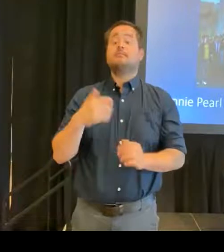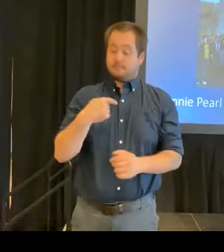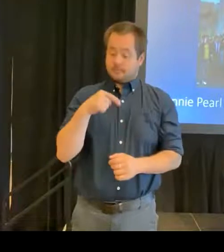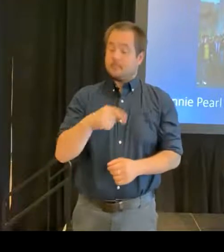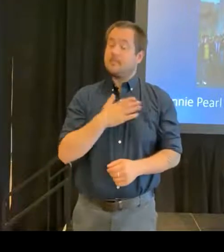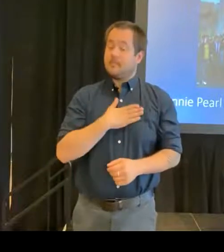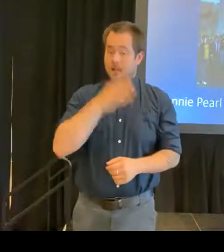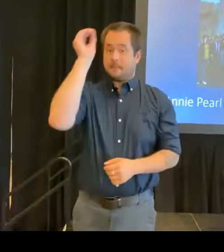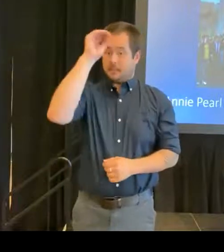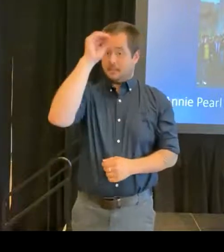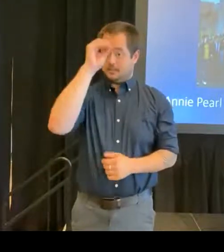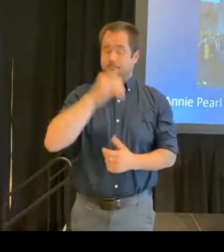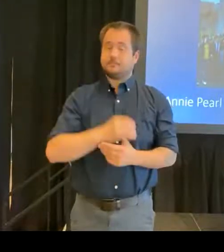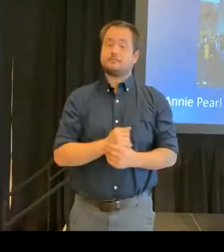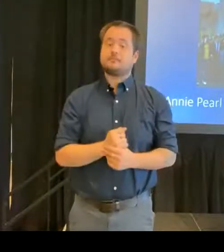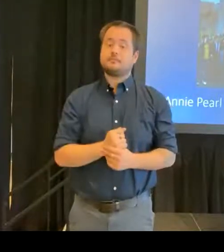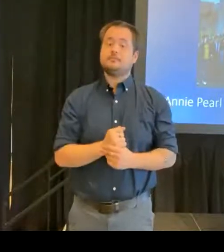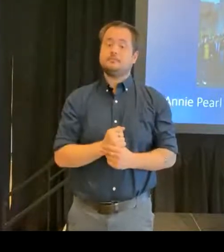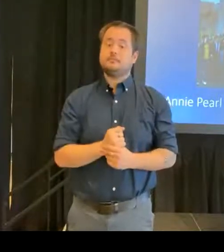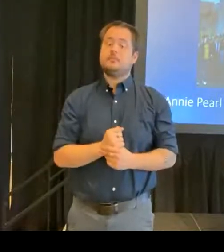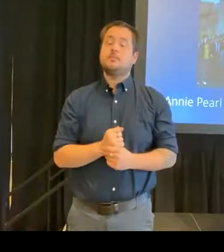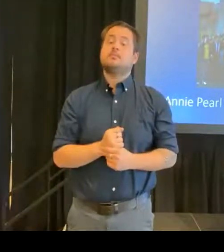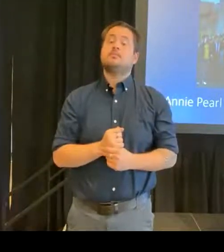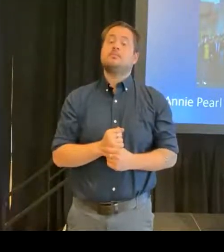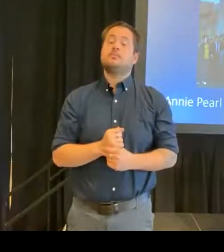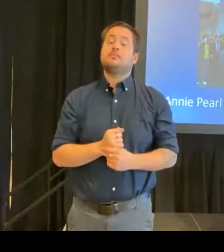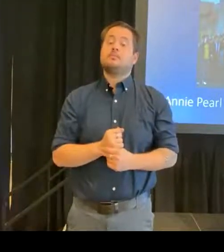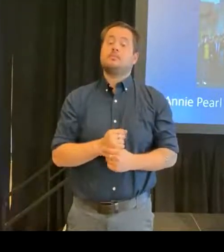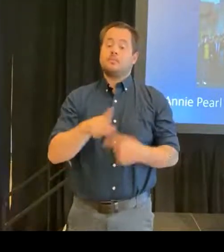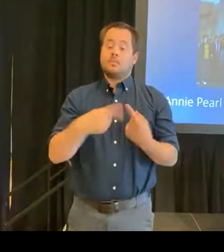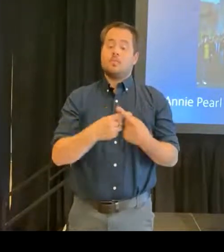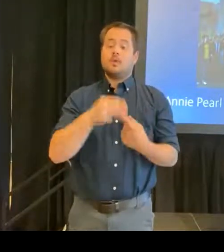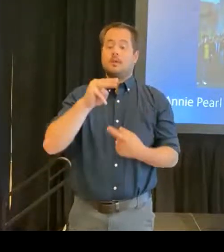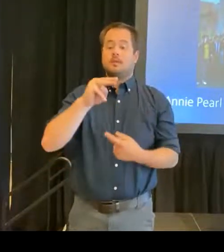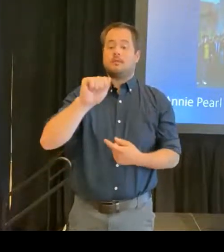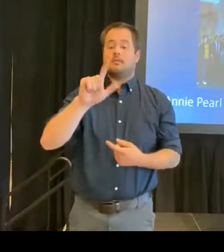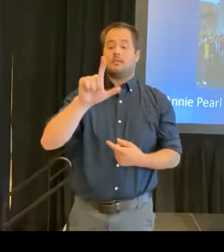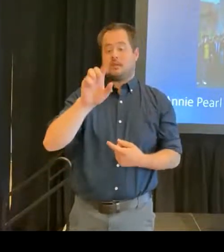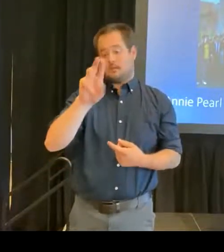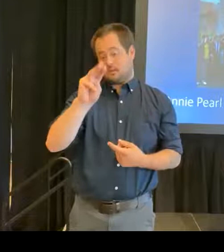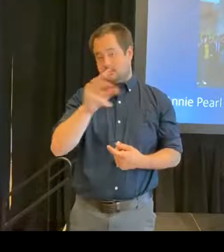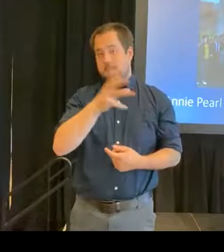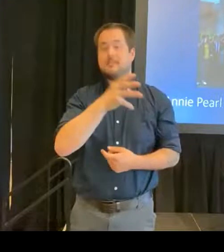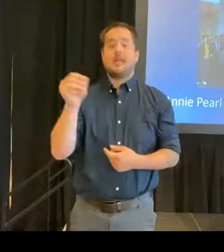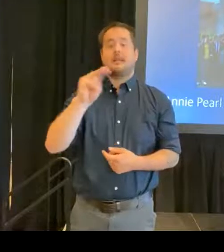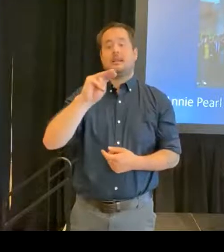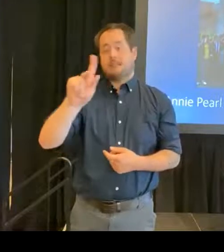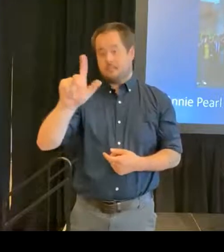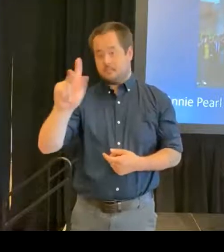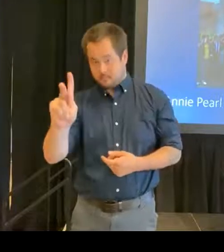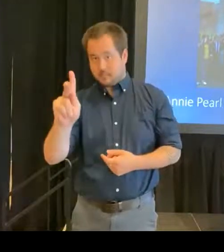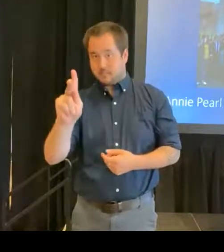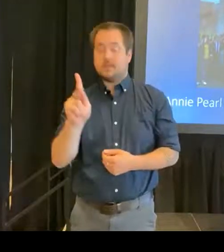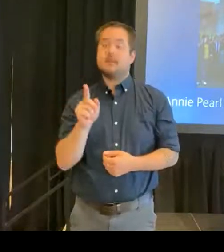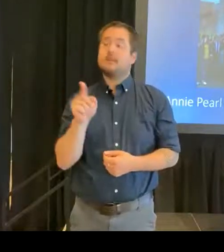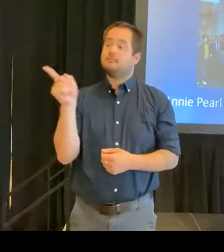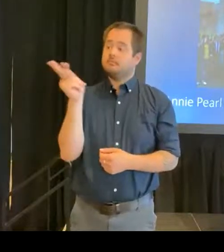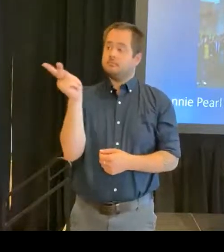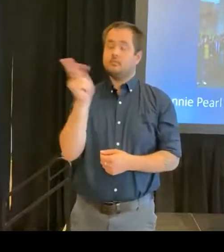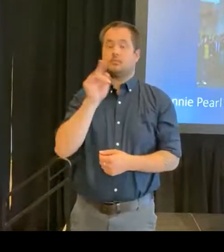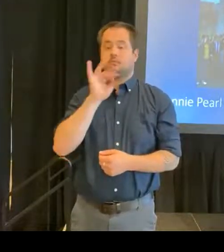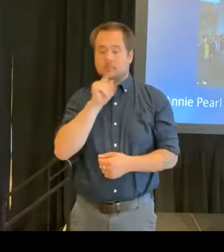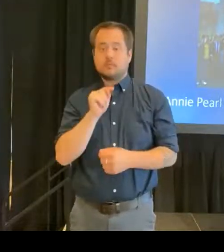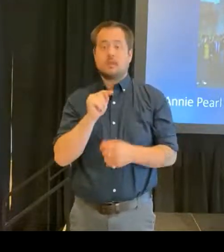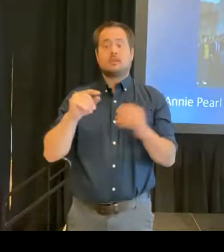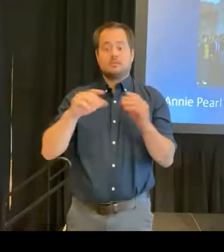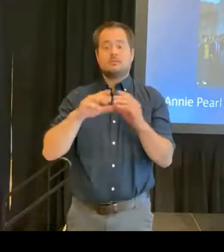opinion, that when Malcolm and Dr. King started talking about coming together, that's what